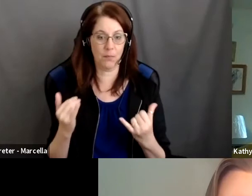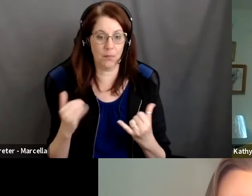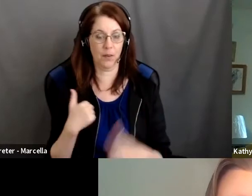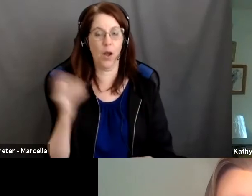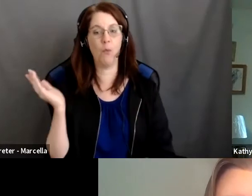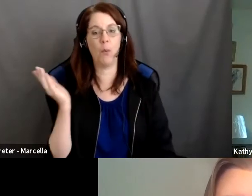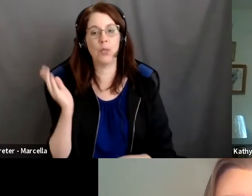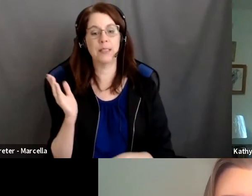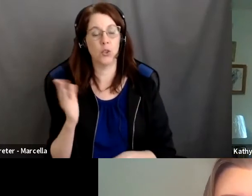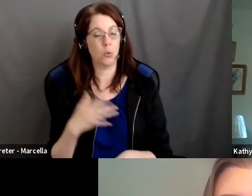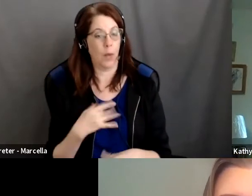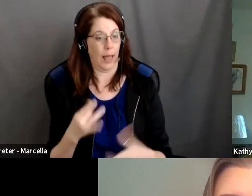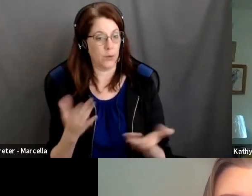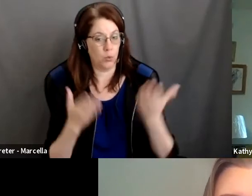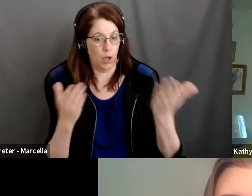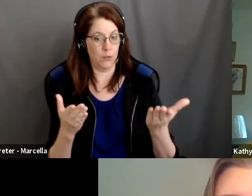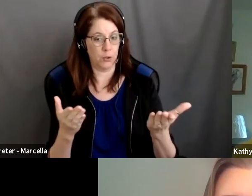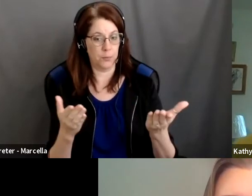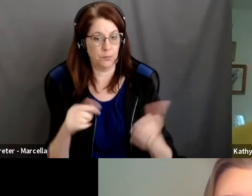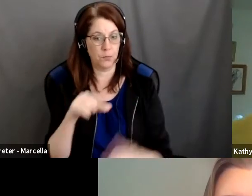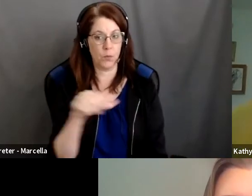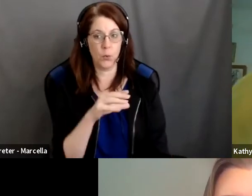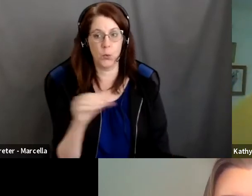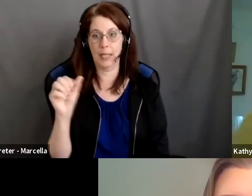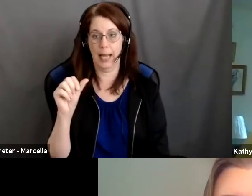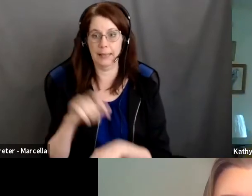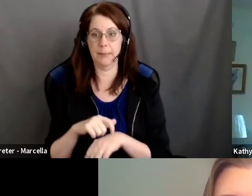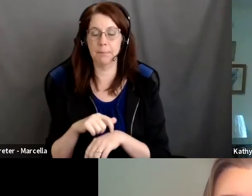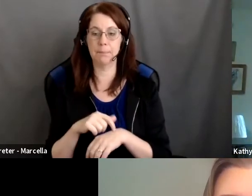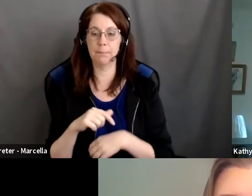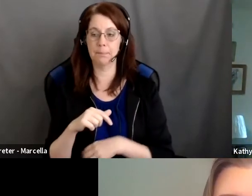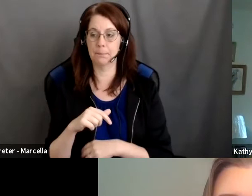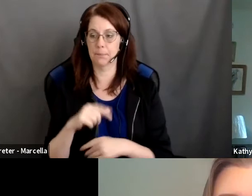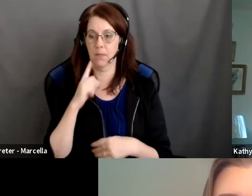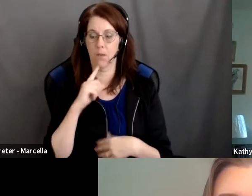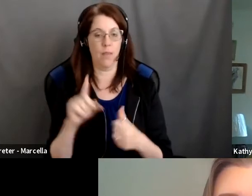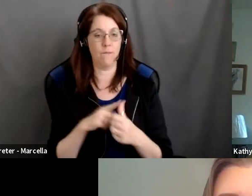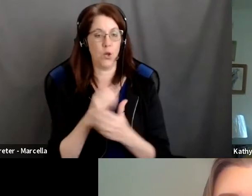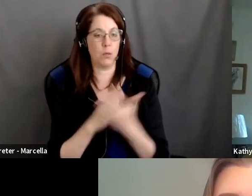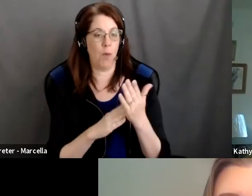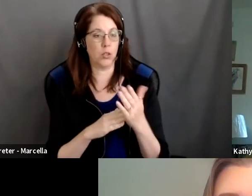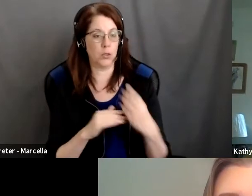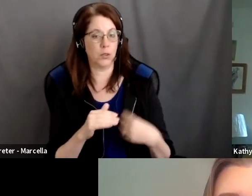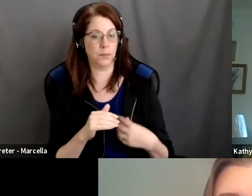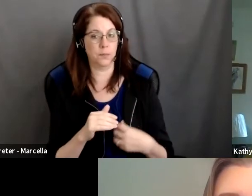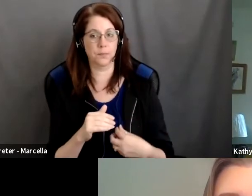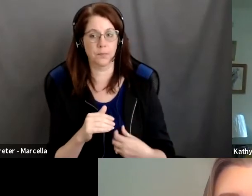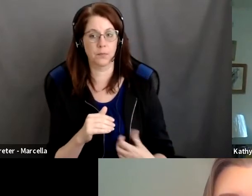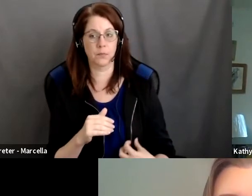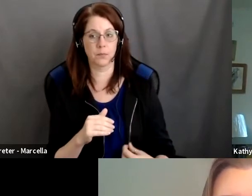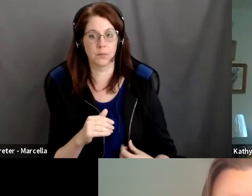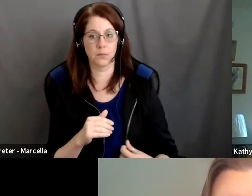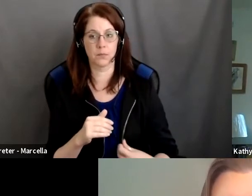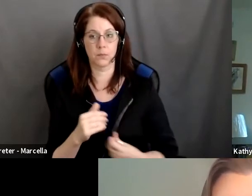presenters would like to offer a Q&A session for their first part of the presentation. So I'd invite